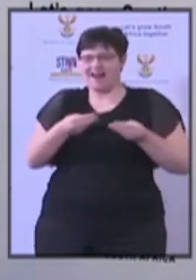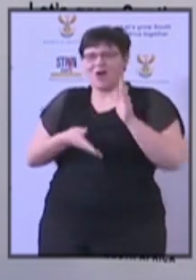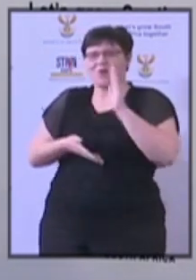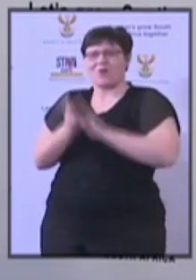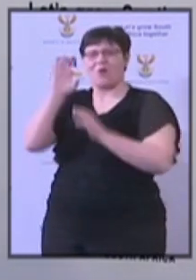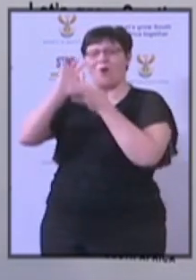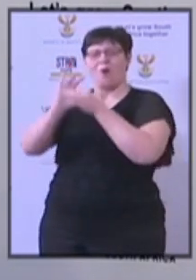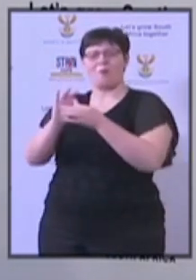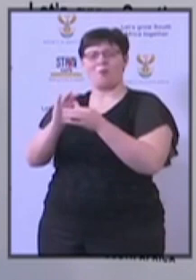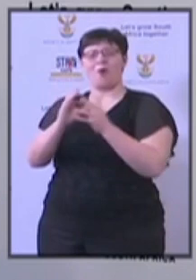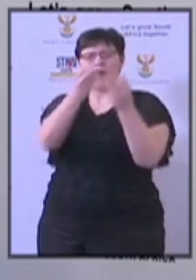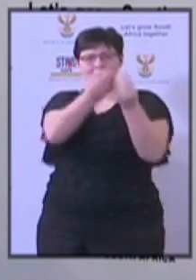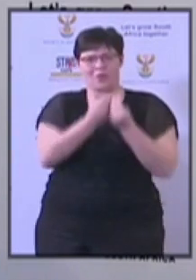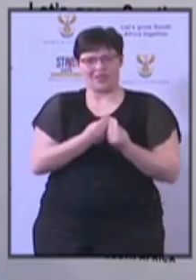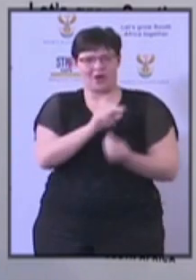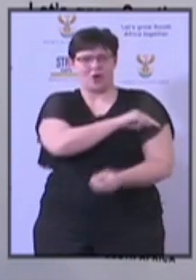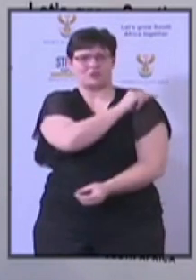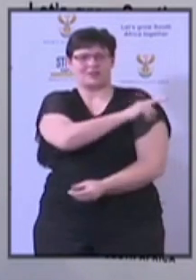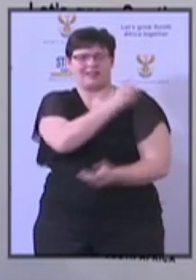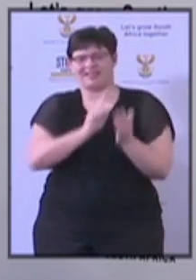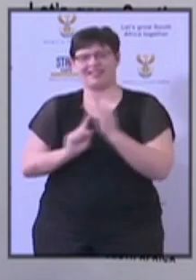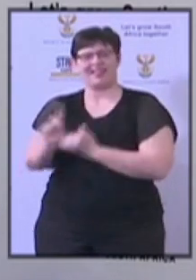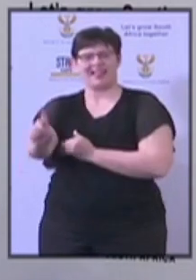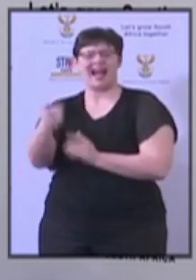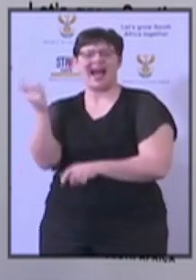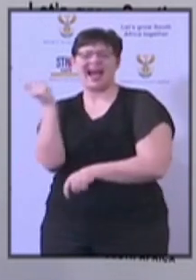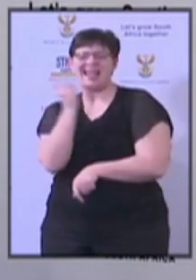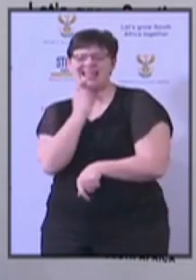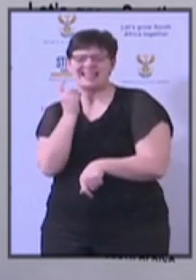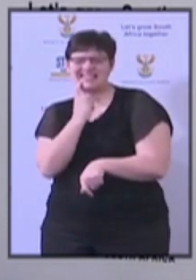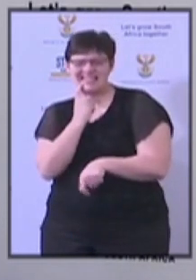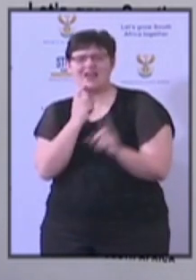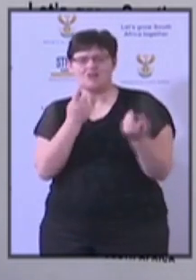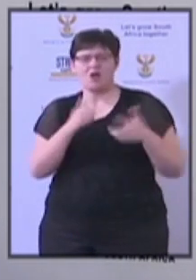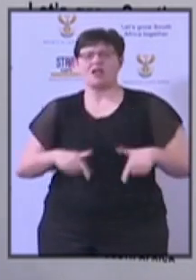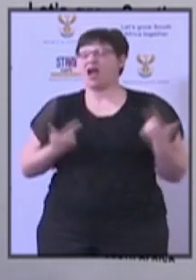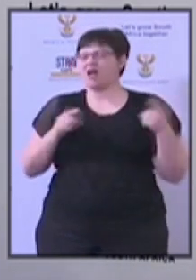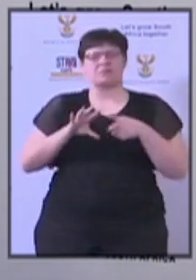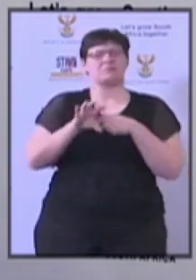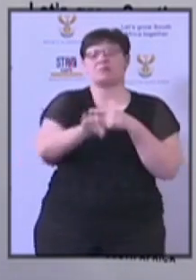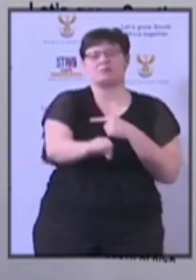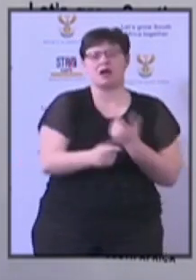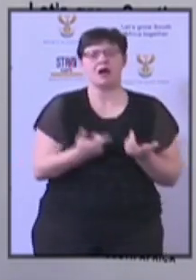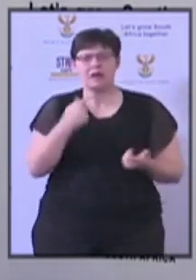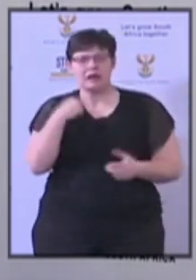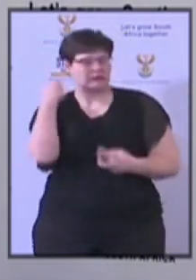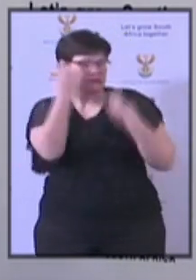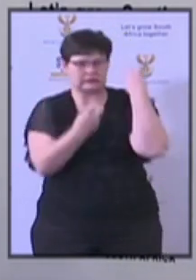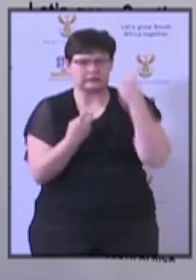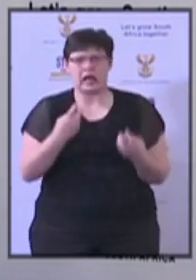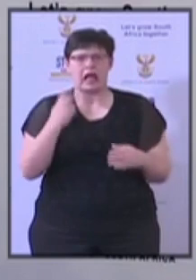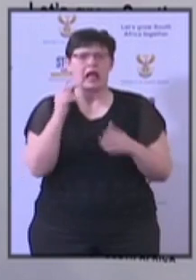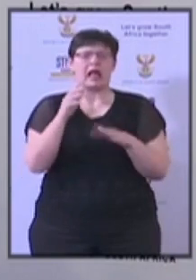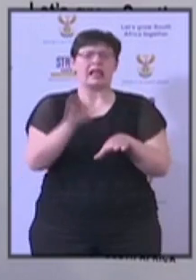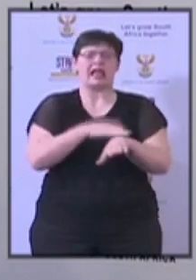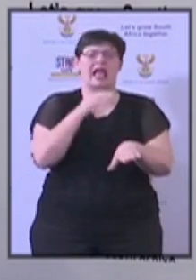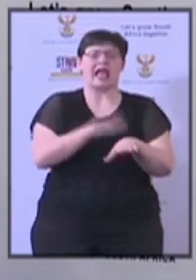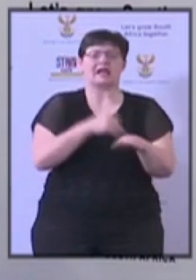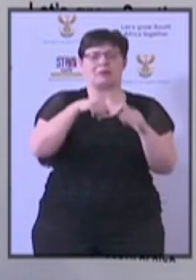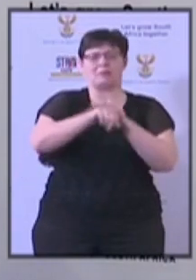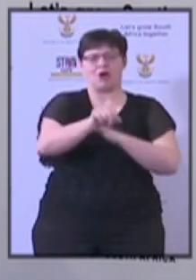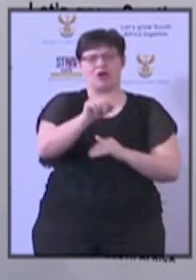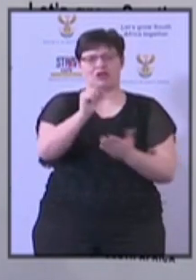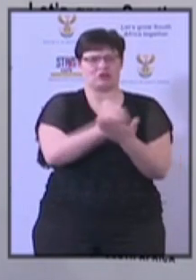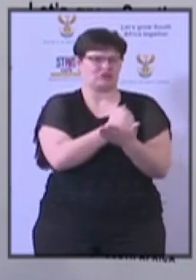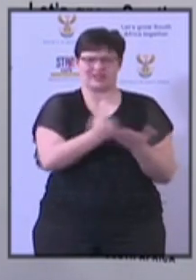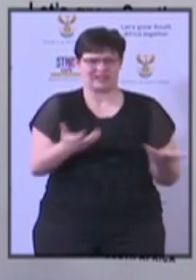certificate, which makes impilo yalo mntwana to be easy for the rest of their life, and they don't have to undergo late birth registration,